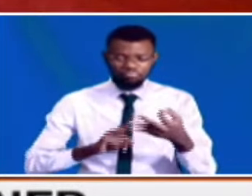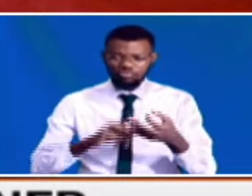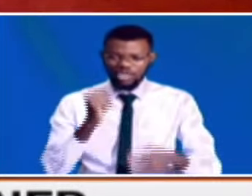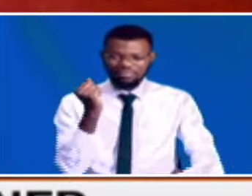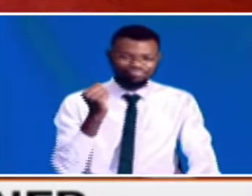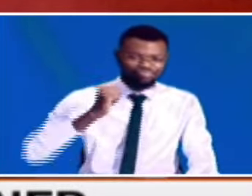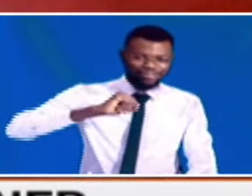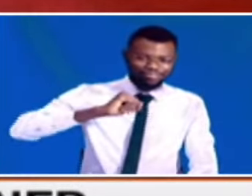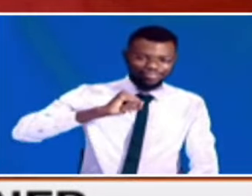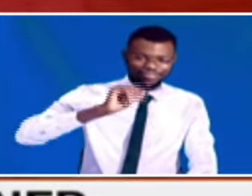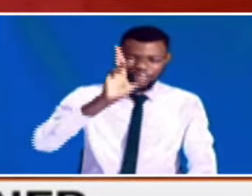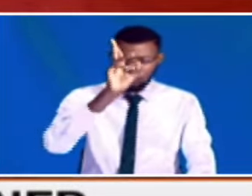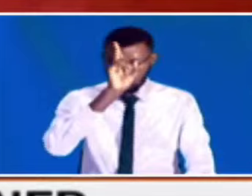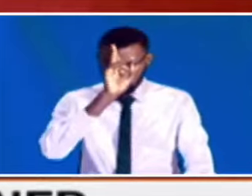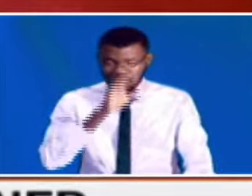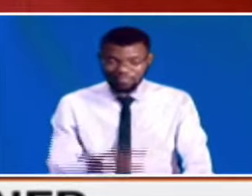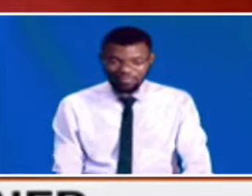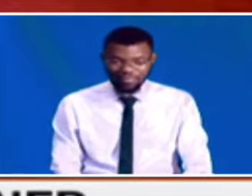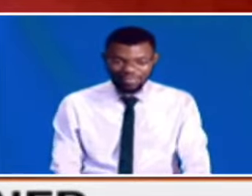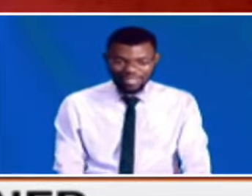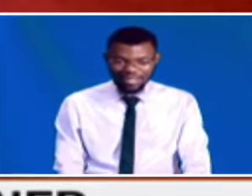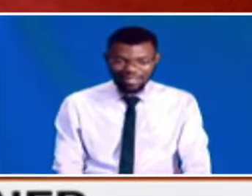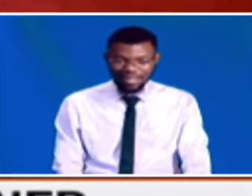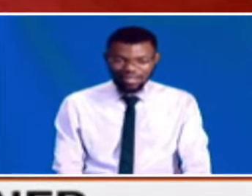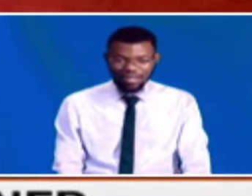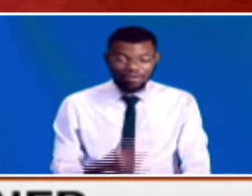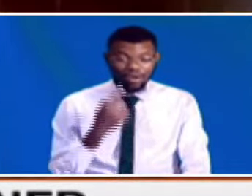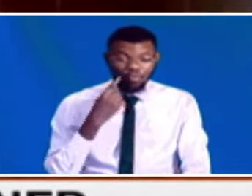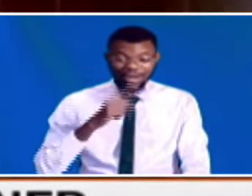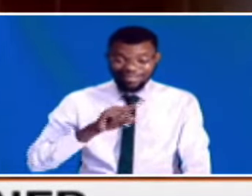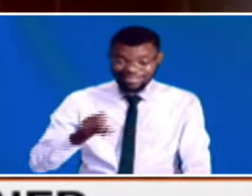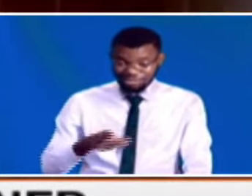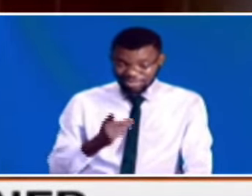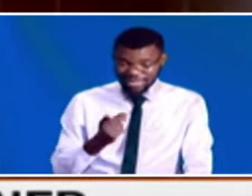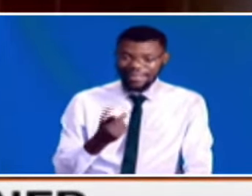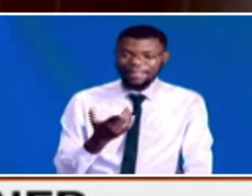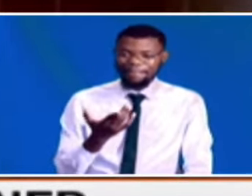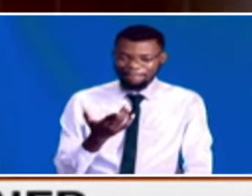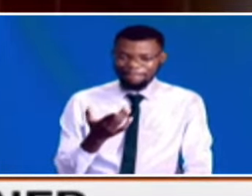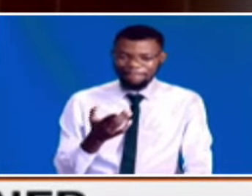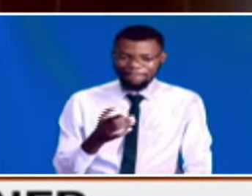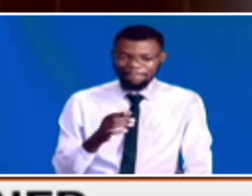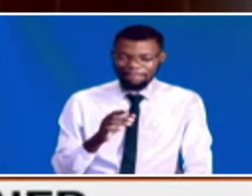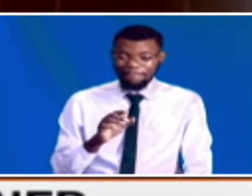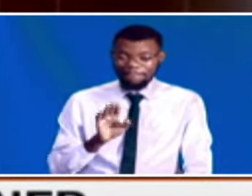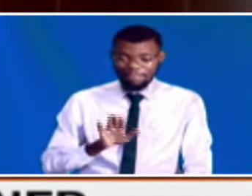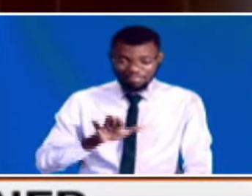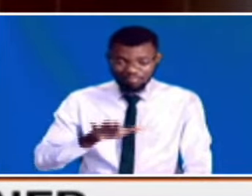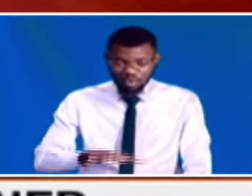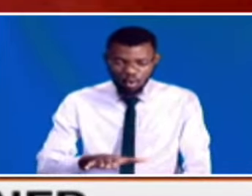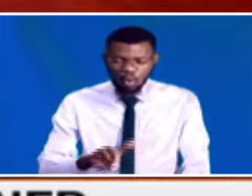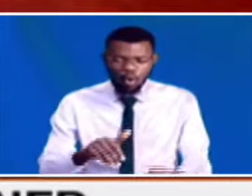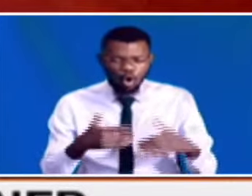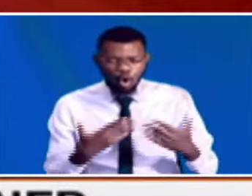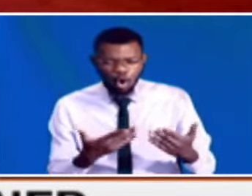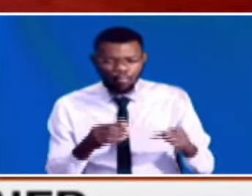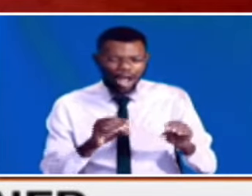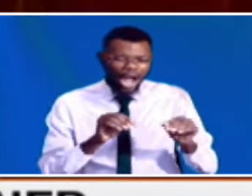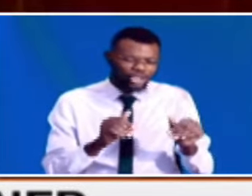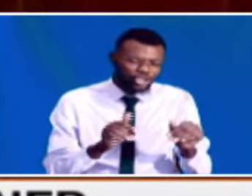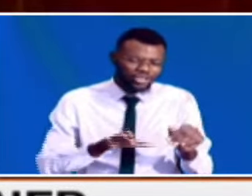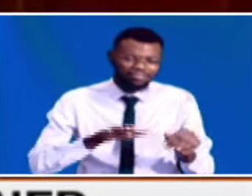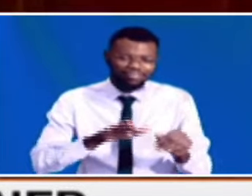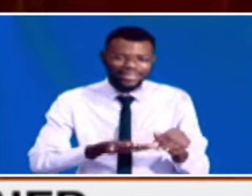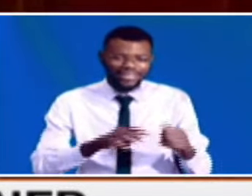To give us a bond of 100,000 shillings, 1 surety of similar amount. The alternative gives a cash bill of 60,000